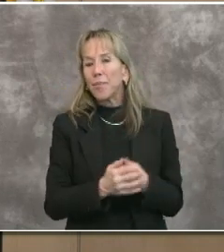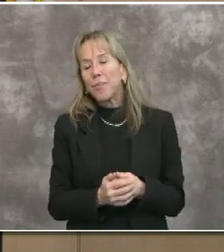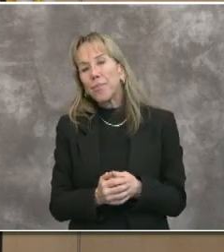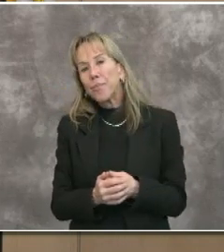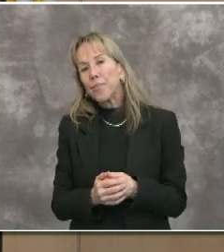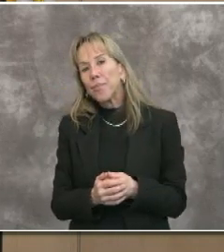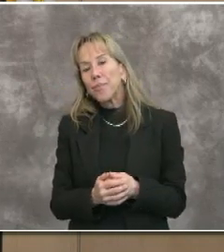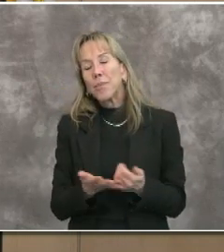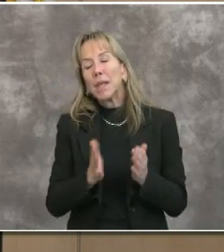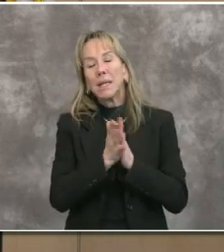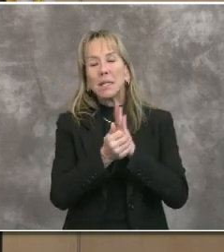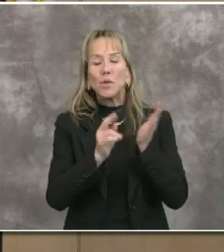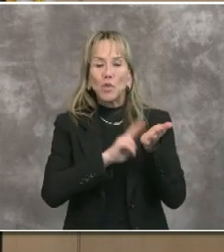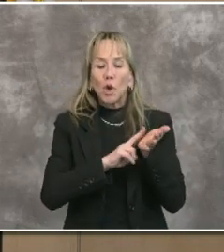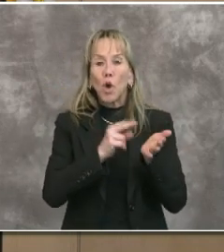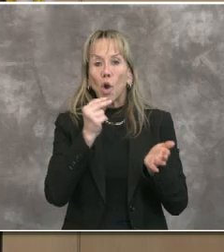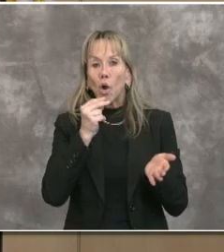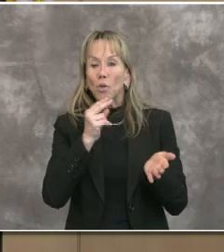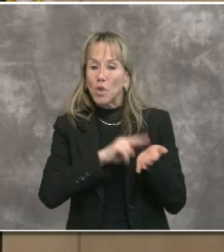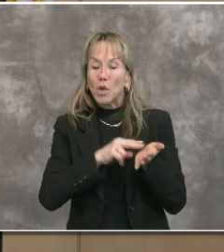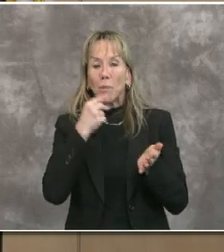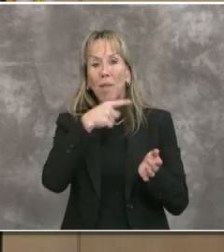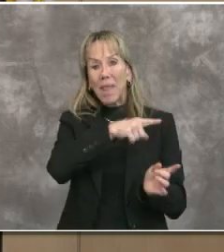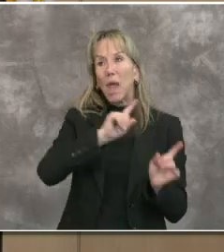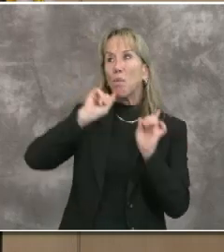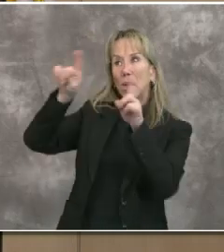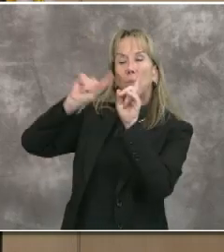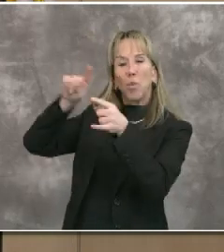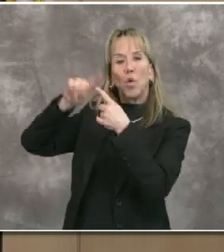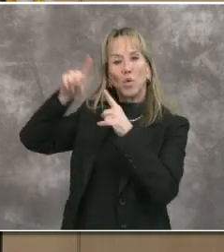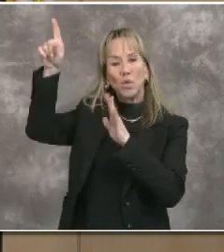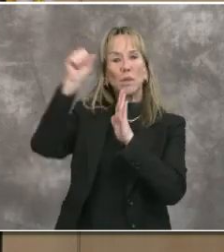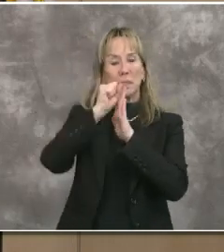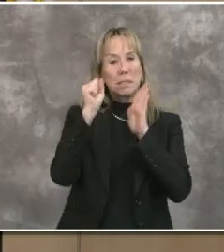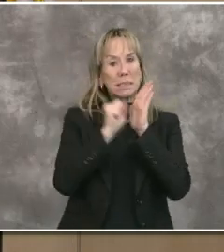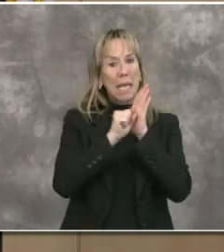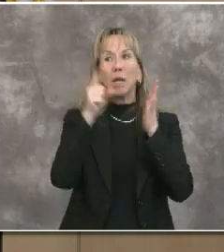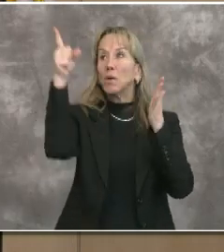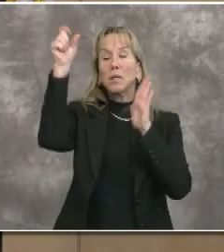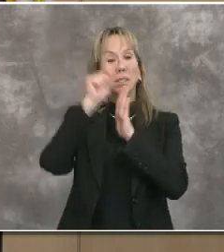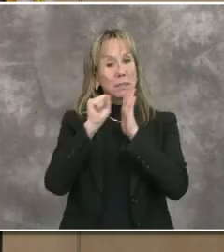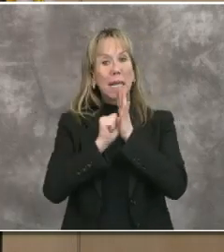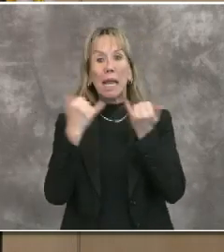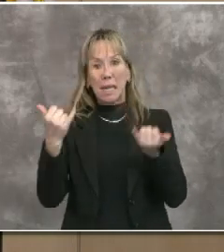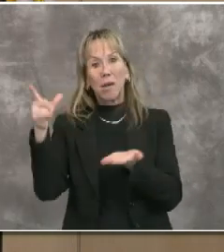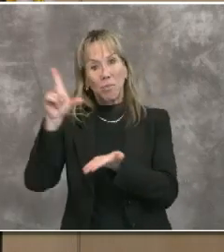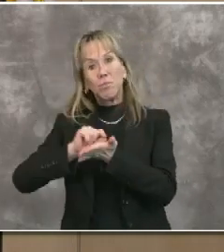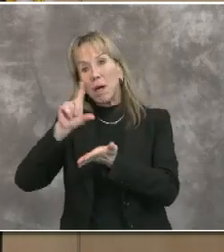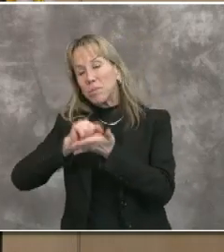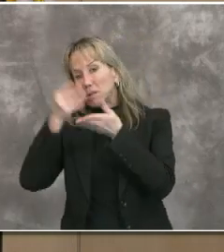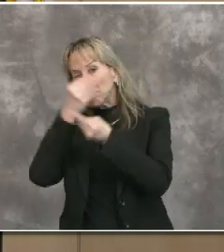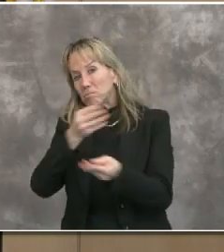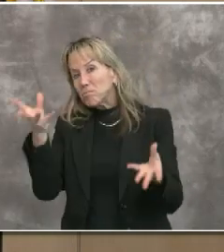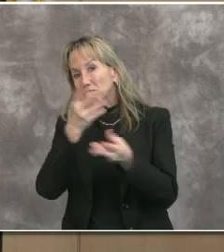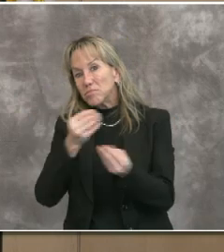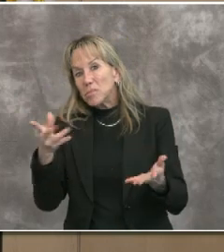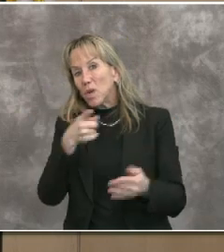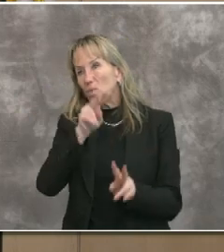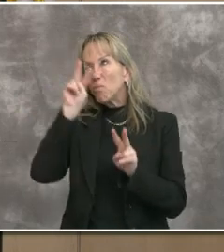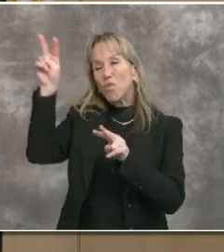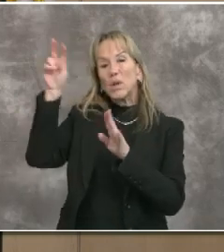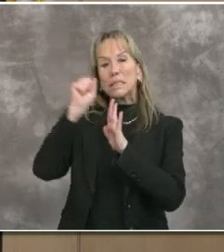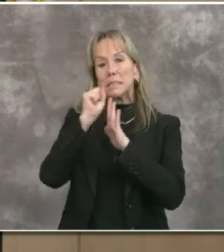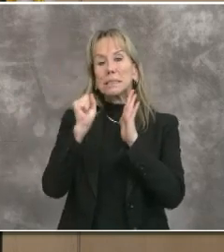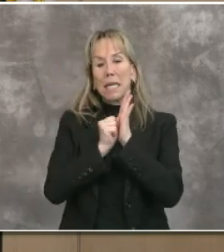facilities or skilled nursing facilities report to the state. So the state is now publishing that information, and it is on their